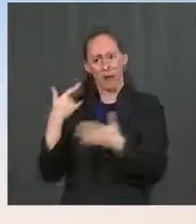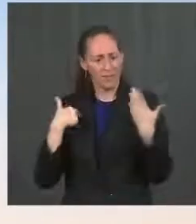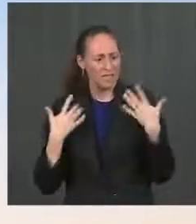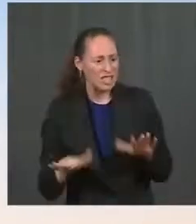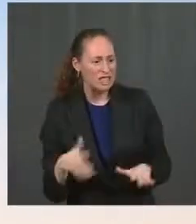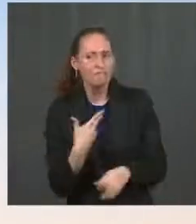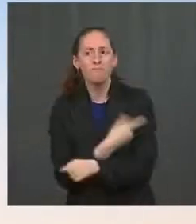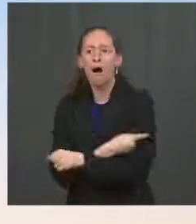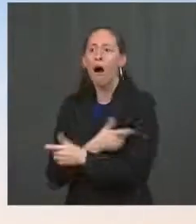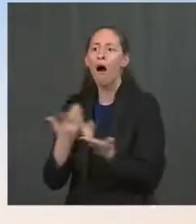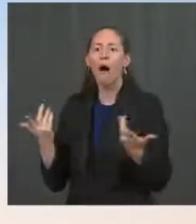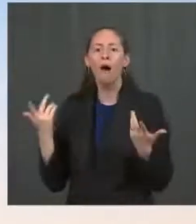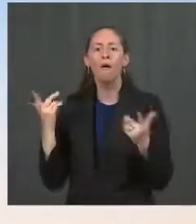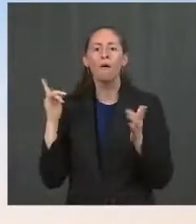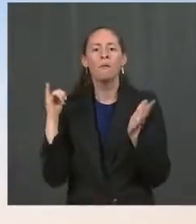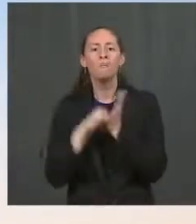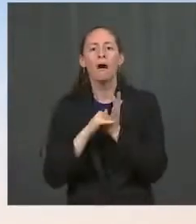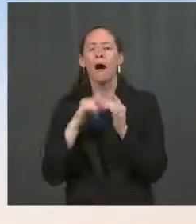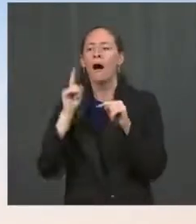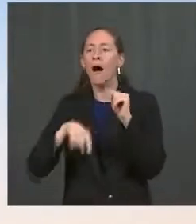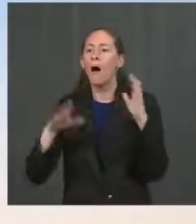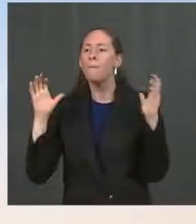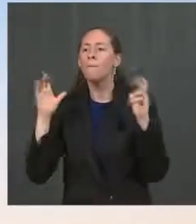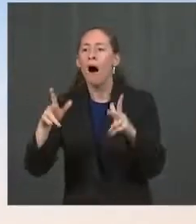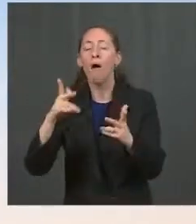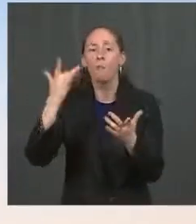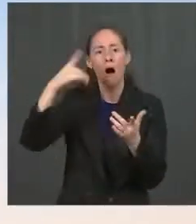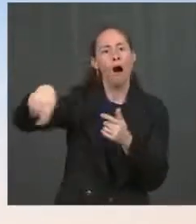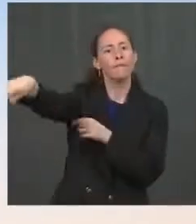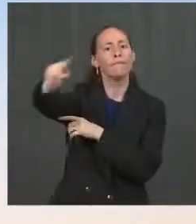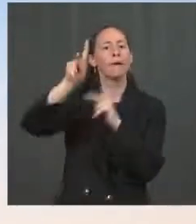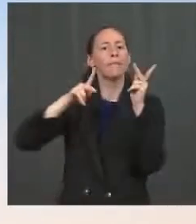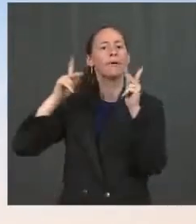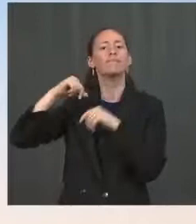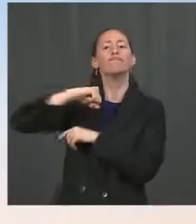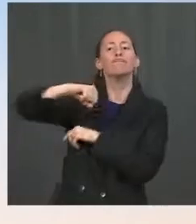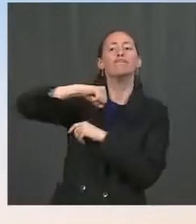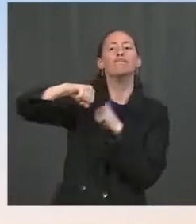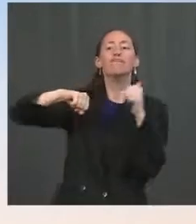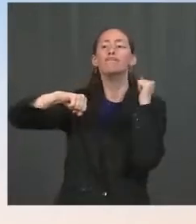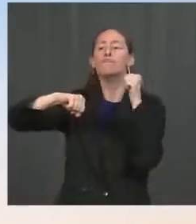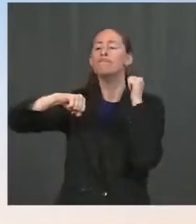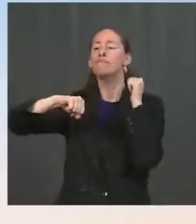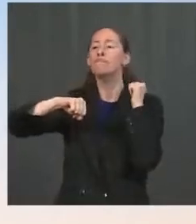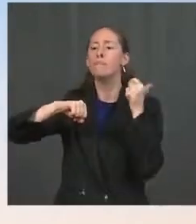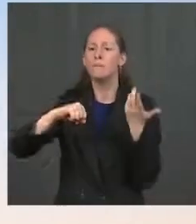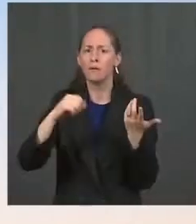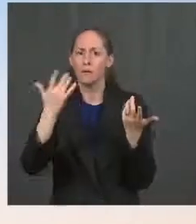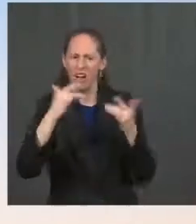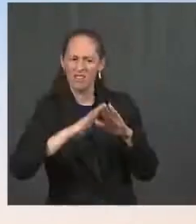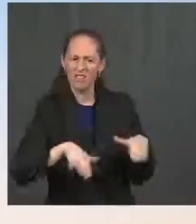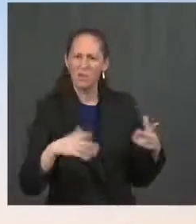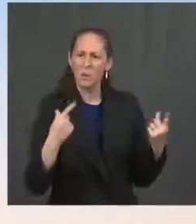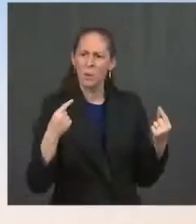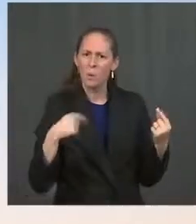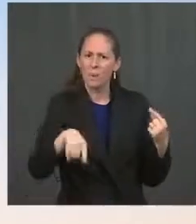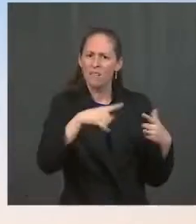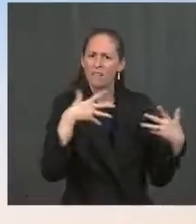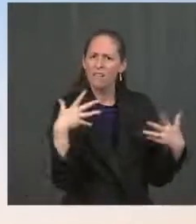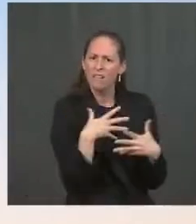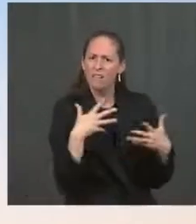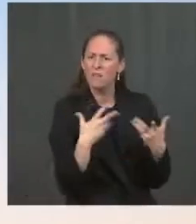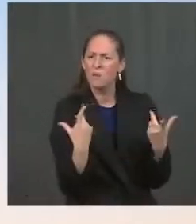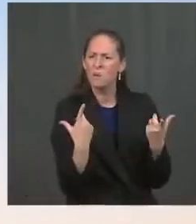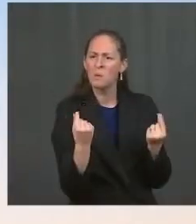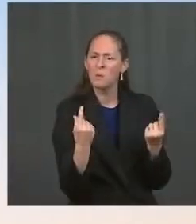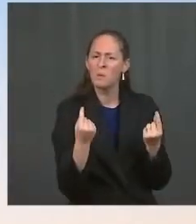can't go back to normal, that they're fearful about sending their kids to school when there aren't necessary requirements. And the president's speech today